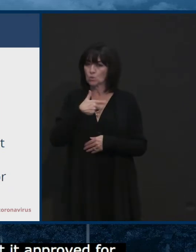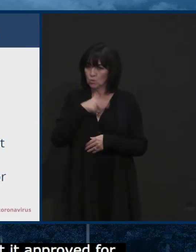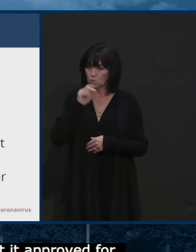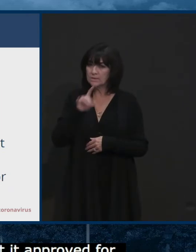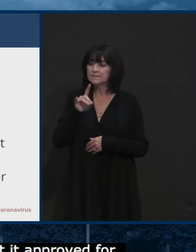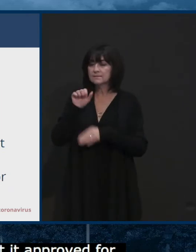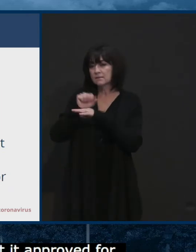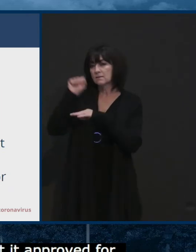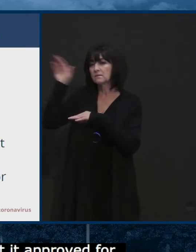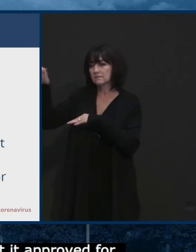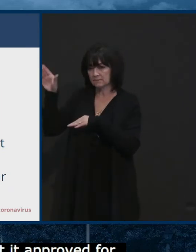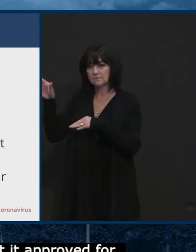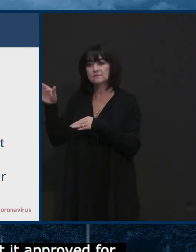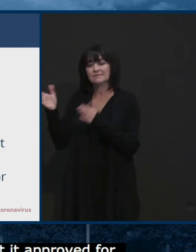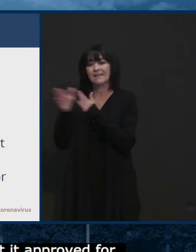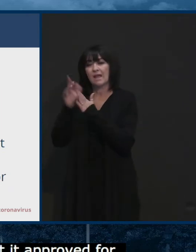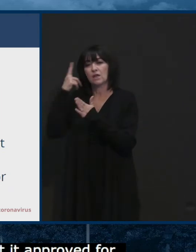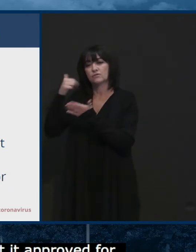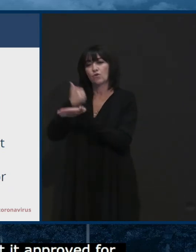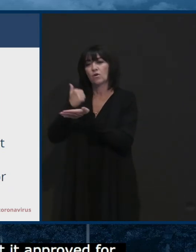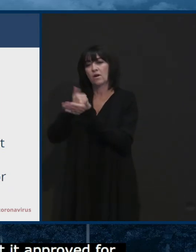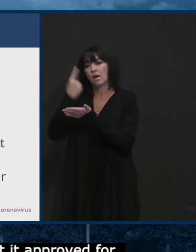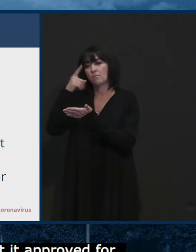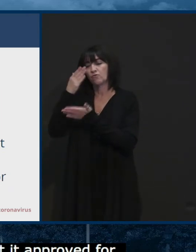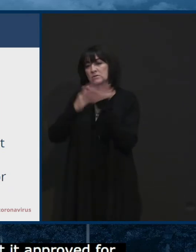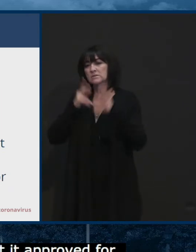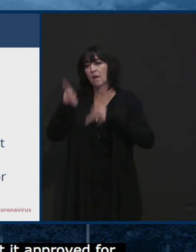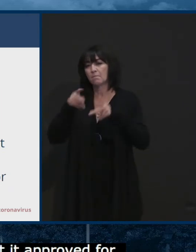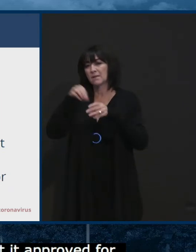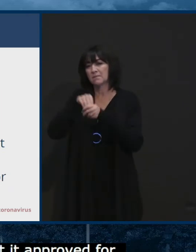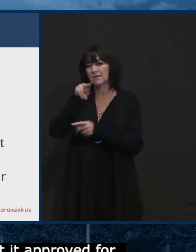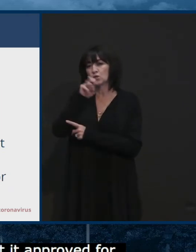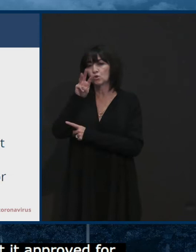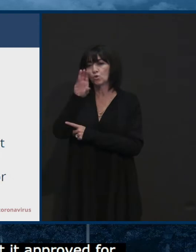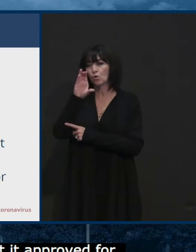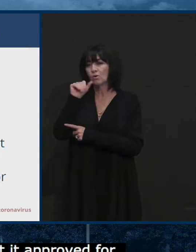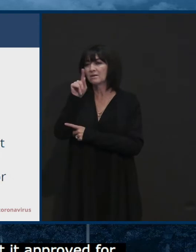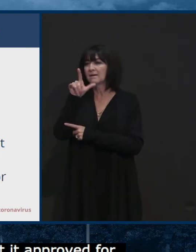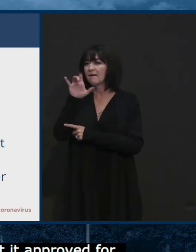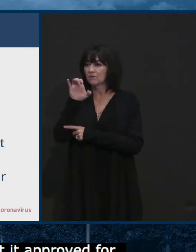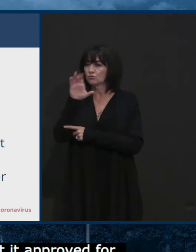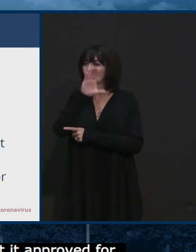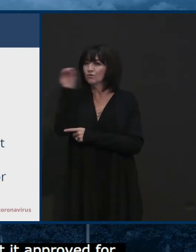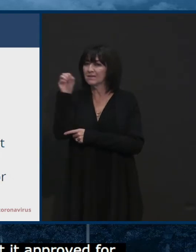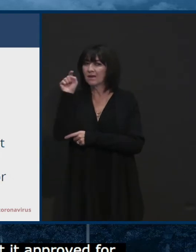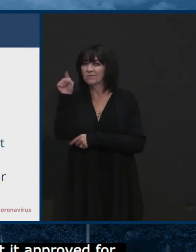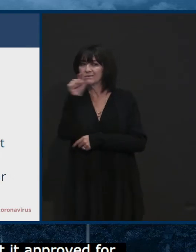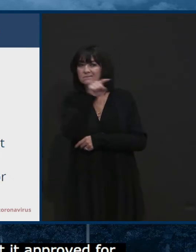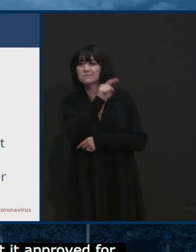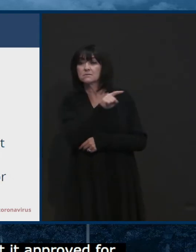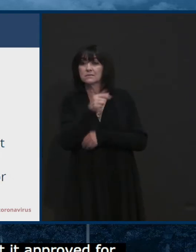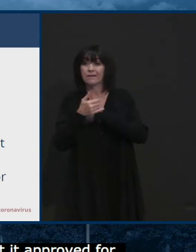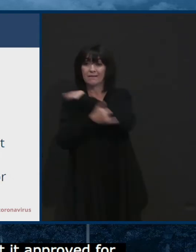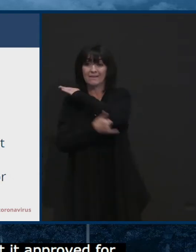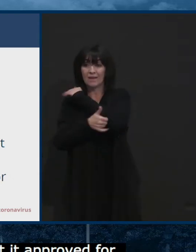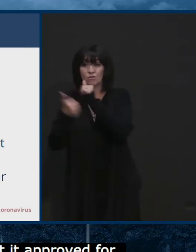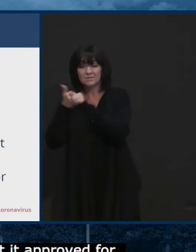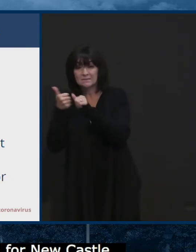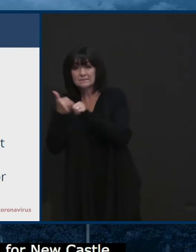Newcastle County for public assistance to try and recoup some of the funds that the county, the